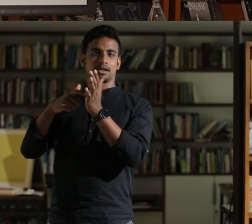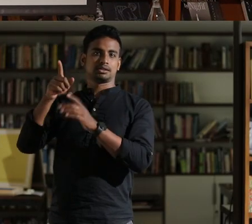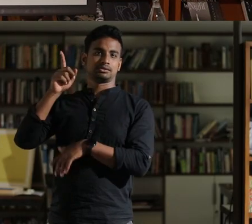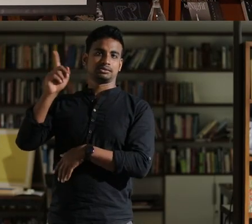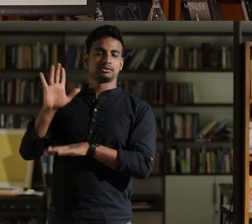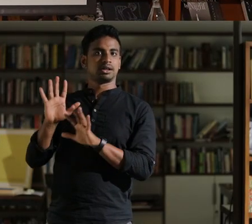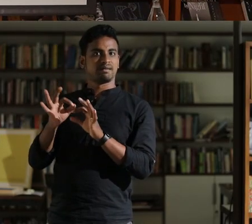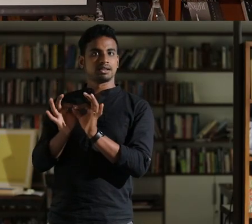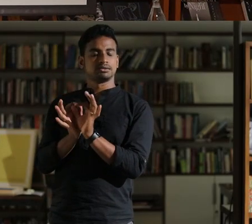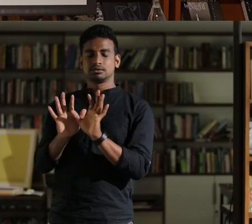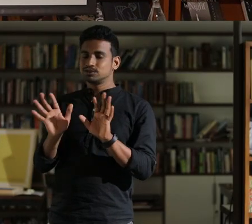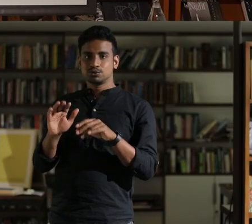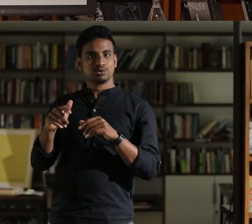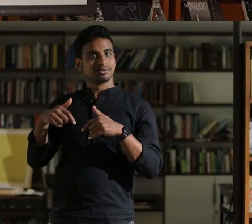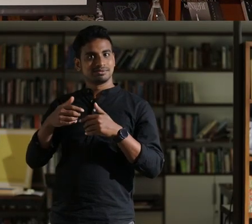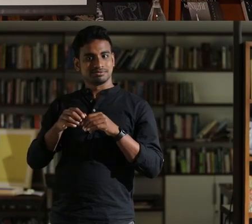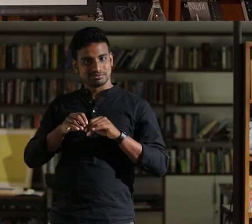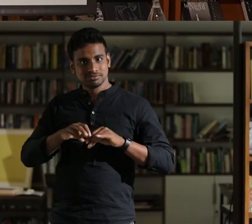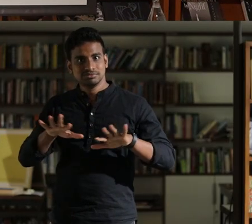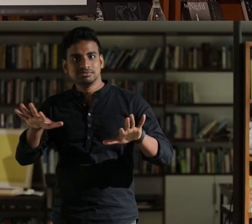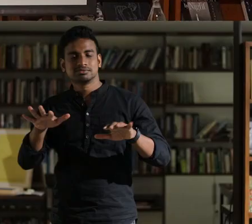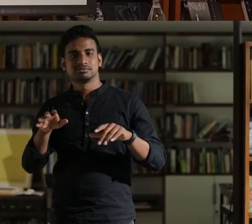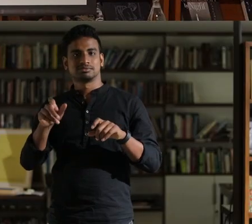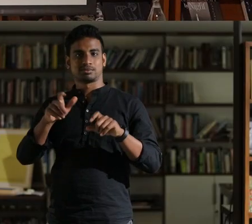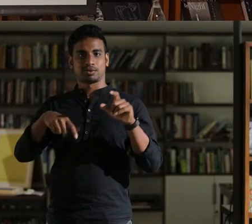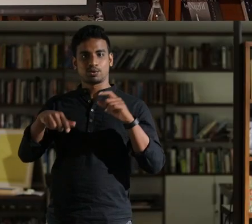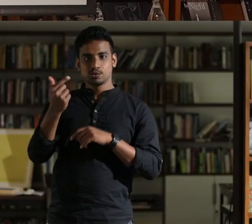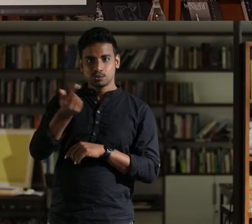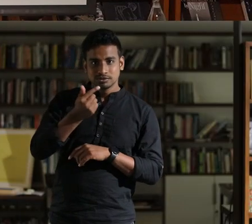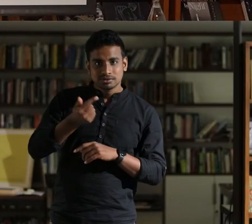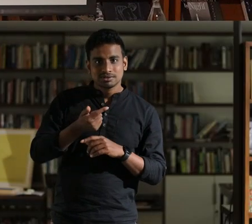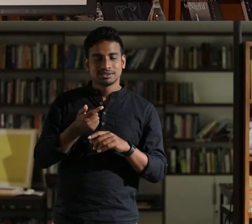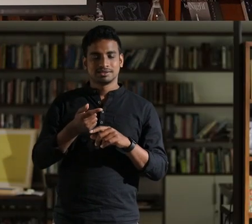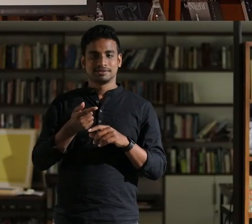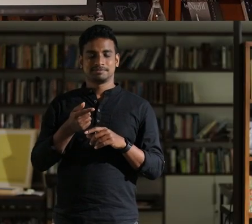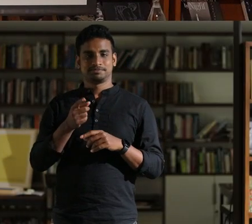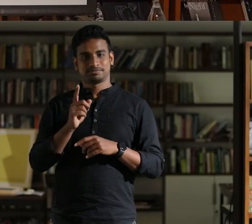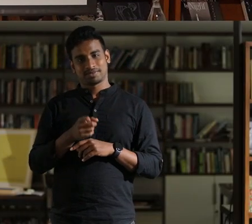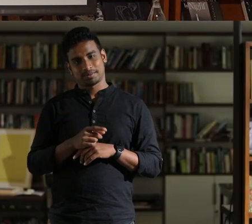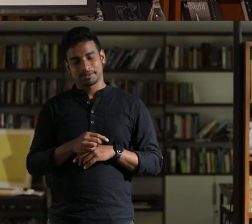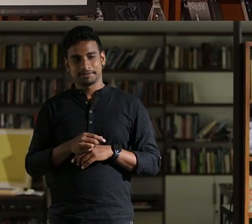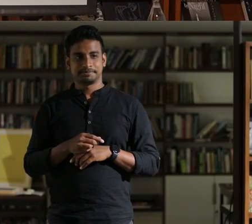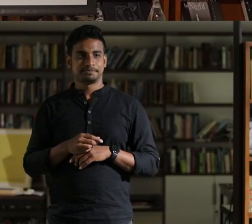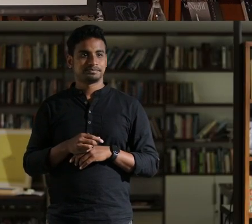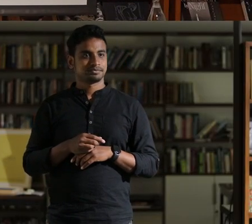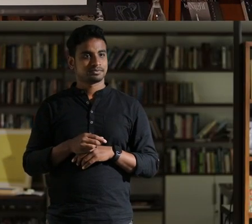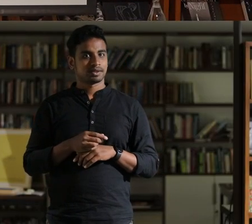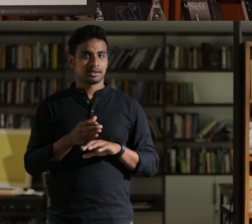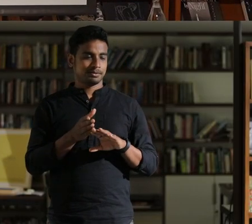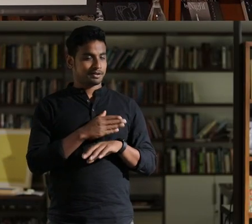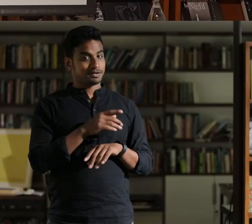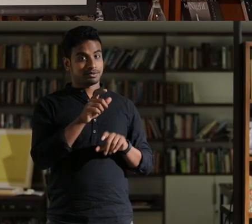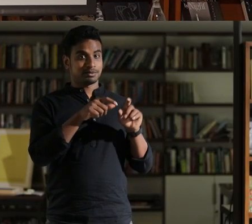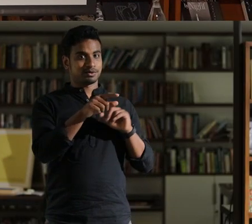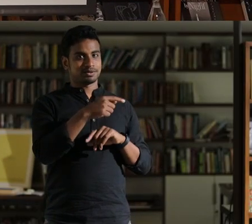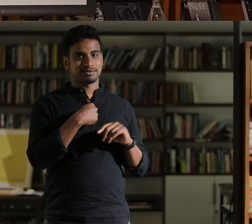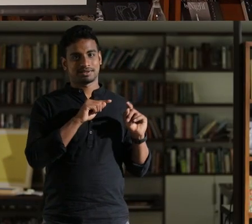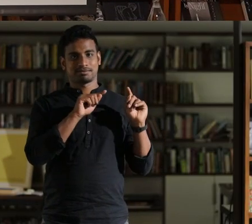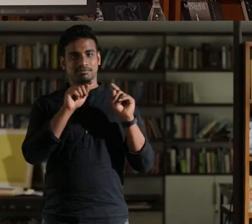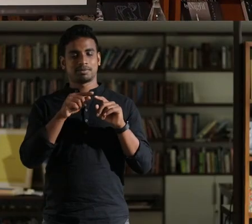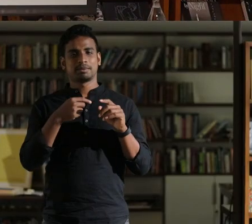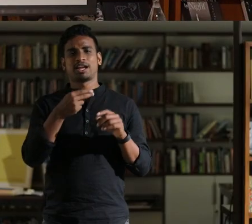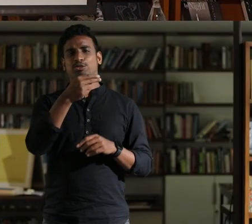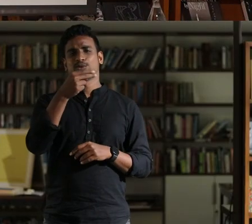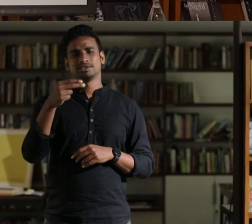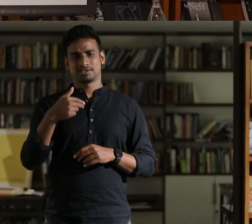of this has started at the Kerala Museum, it's actually been, everyone talks about how you kind of recreated yourself. I